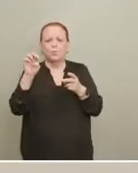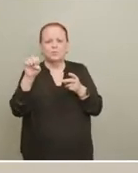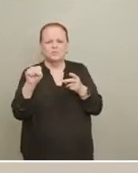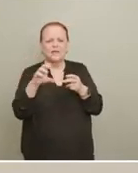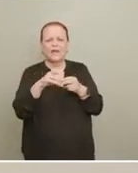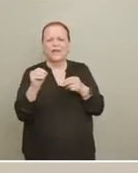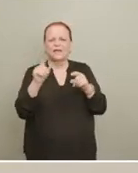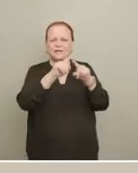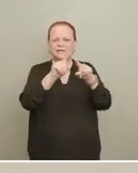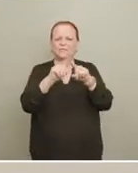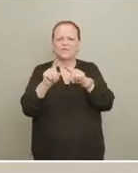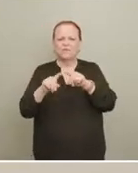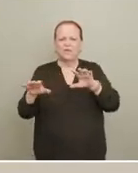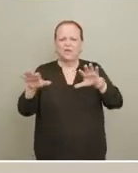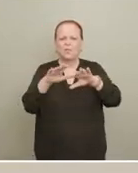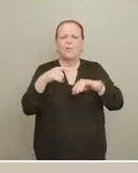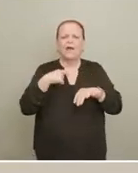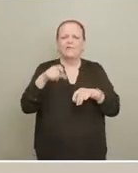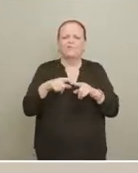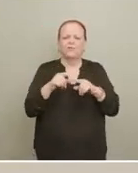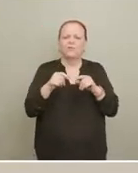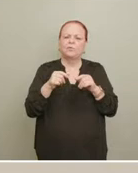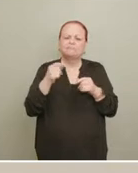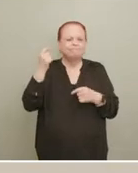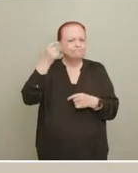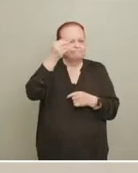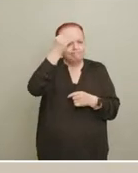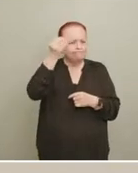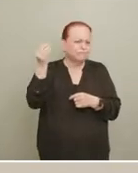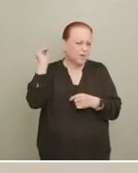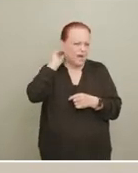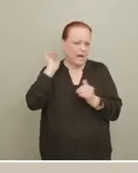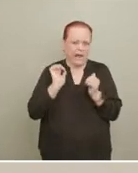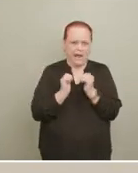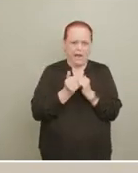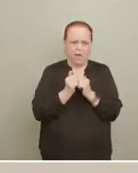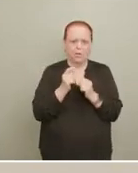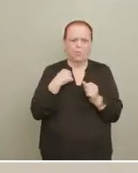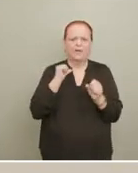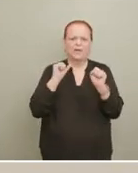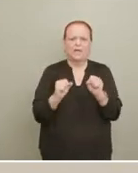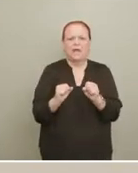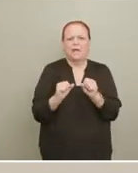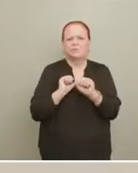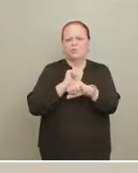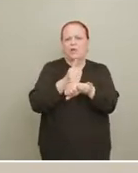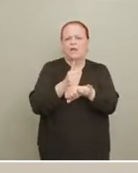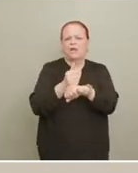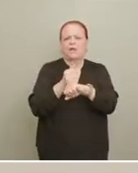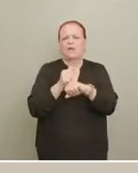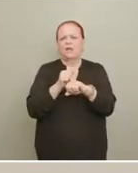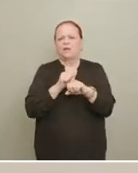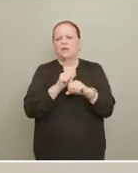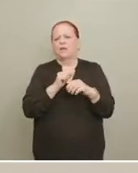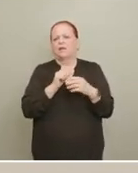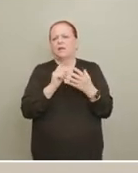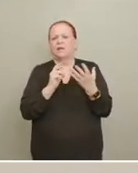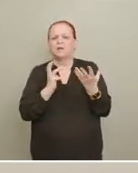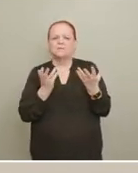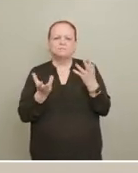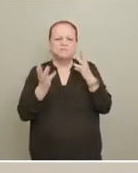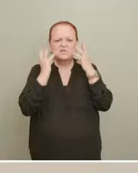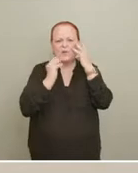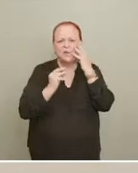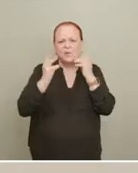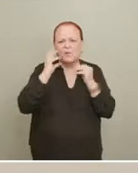parks. And so we will have to keep in mind, how do we create a culture and an experience where